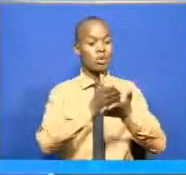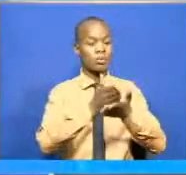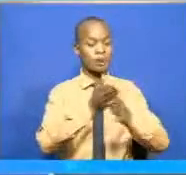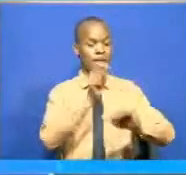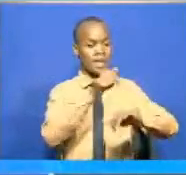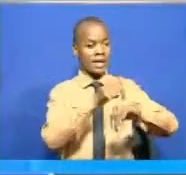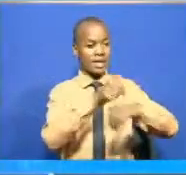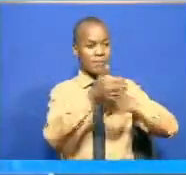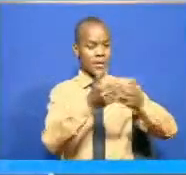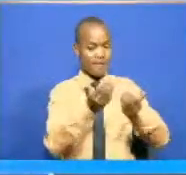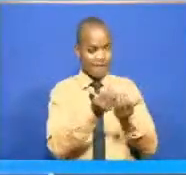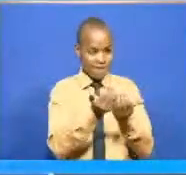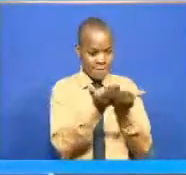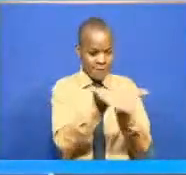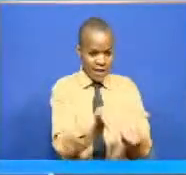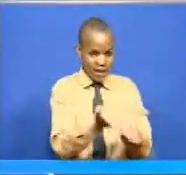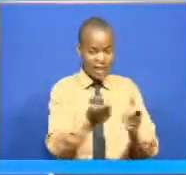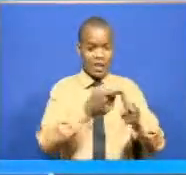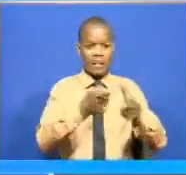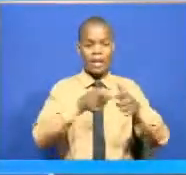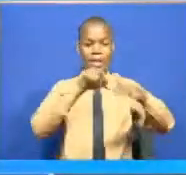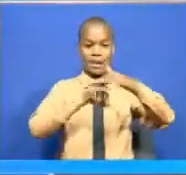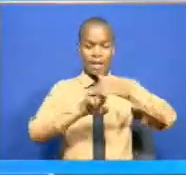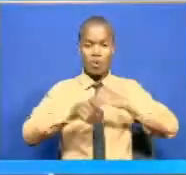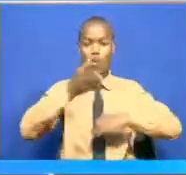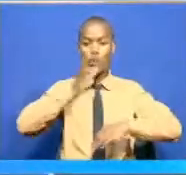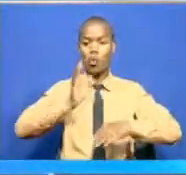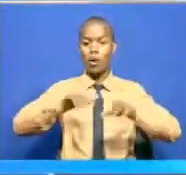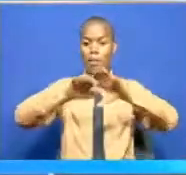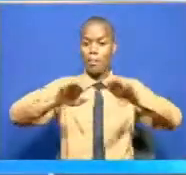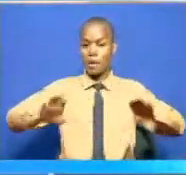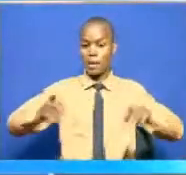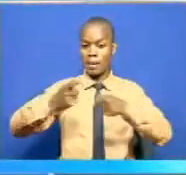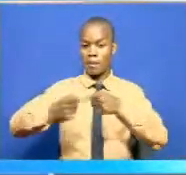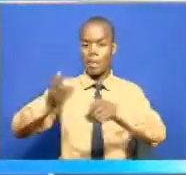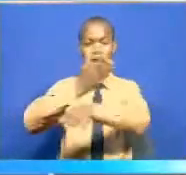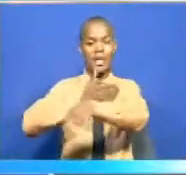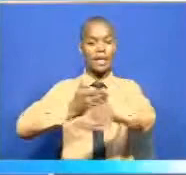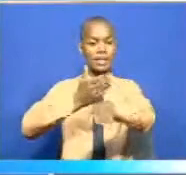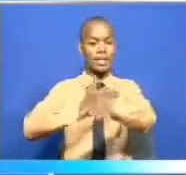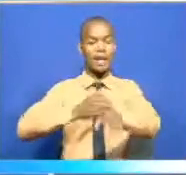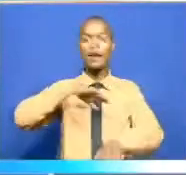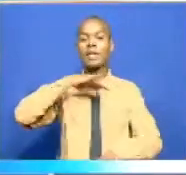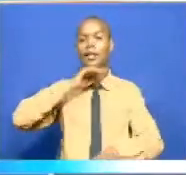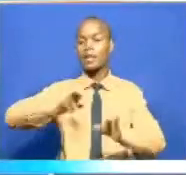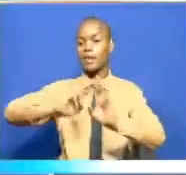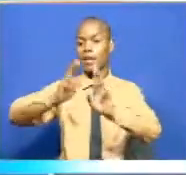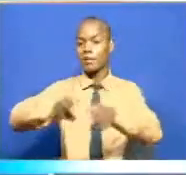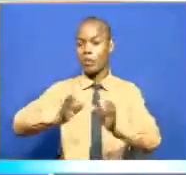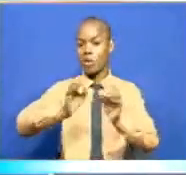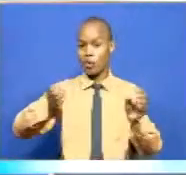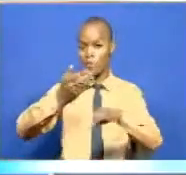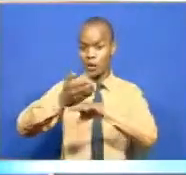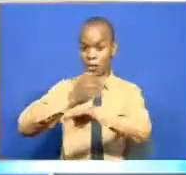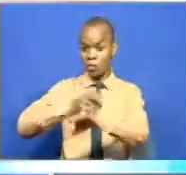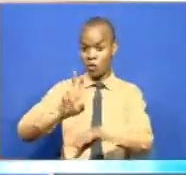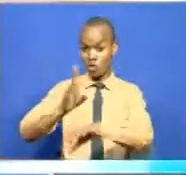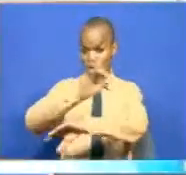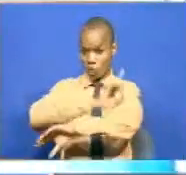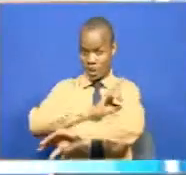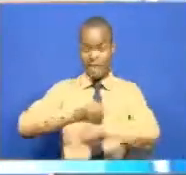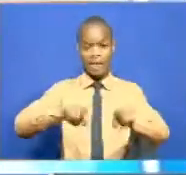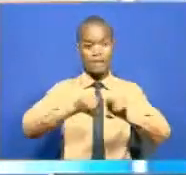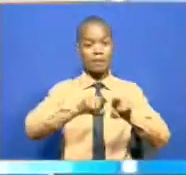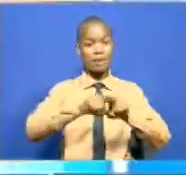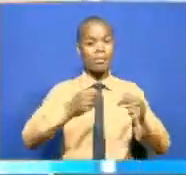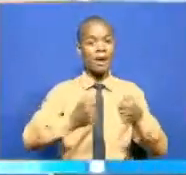of the ferry before plunging into the ocean, though no injuries or deaths were reported. 2 days ago, a similar incident occurred